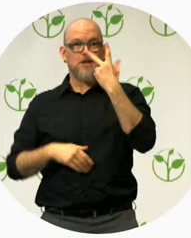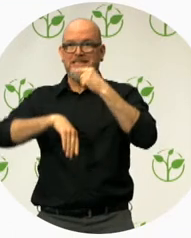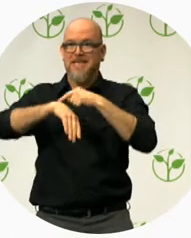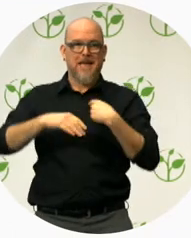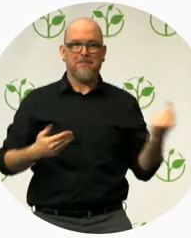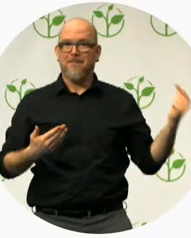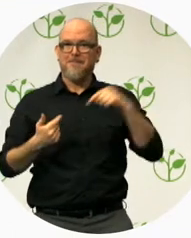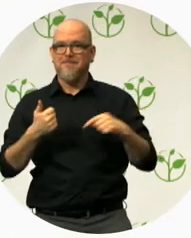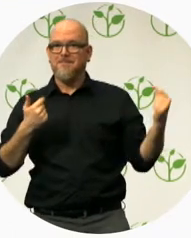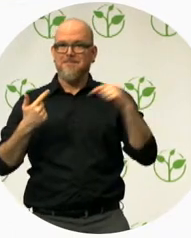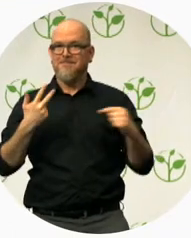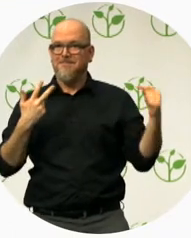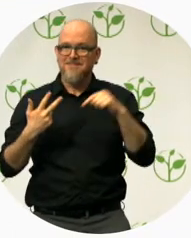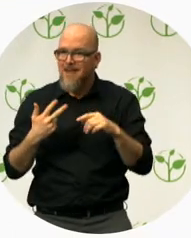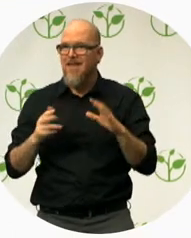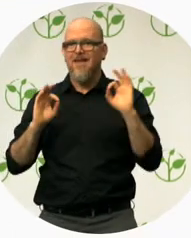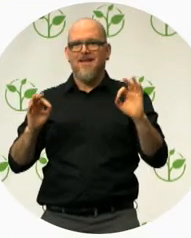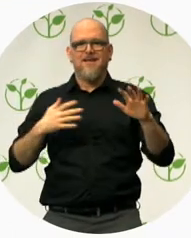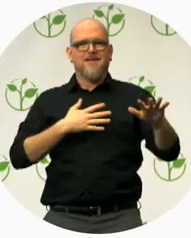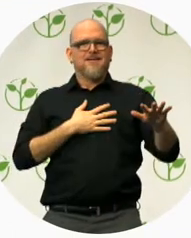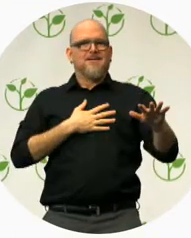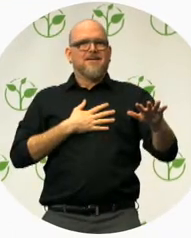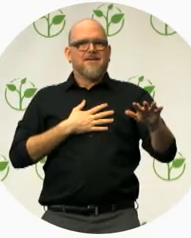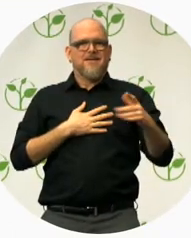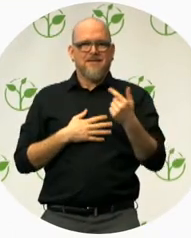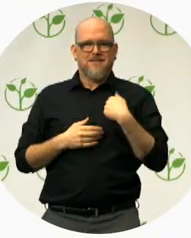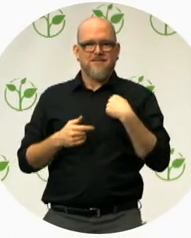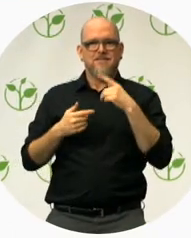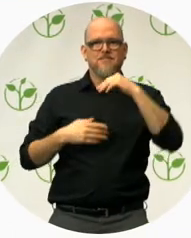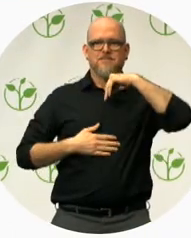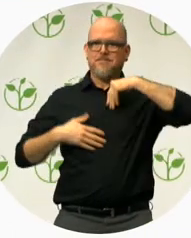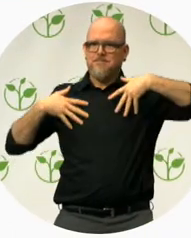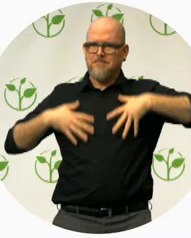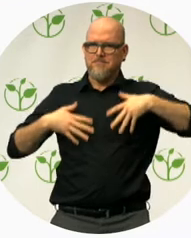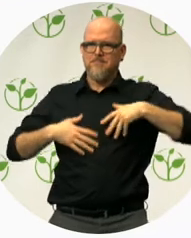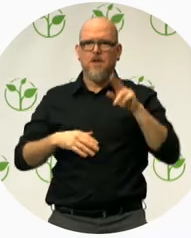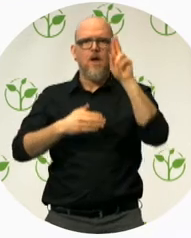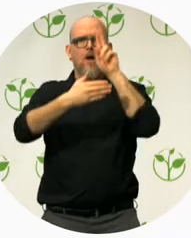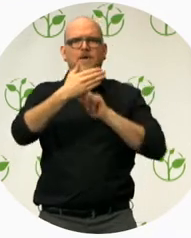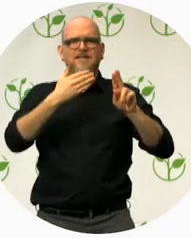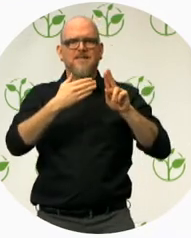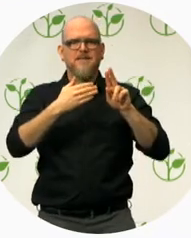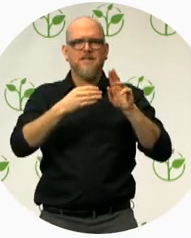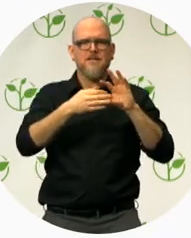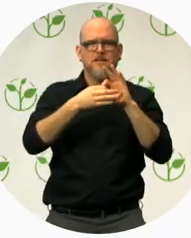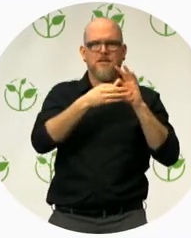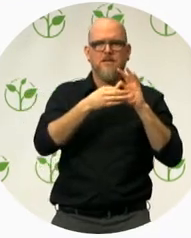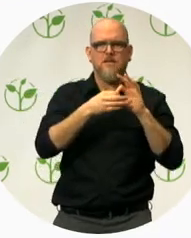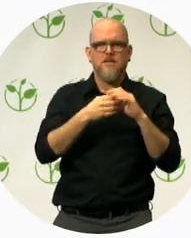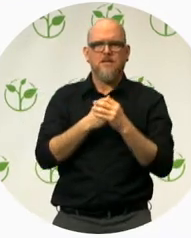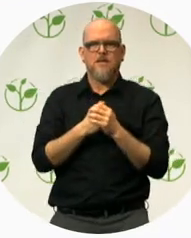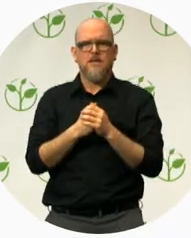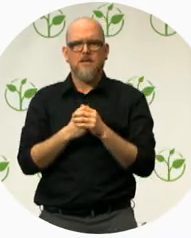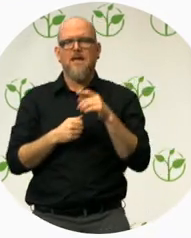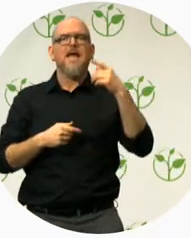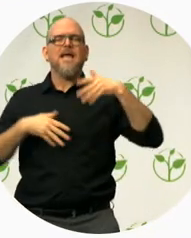social psychology and assistive technology. I came from the University of Georgia, as well as the Georgia Institute of Technology from the States, and I'm looking